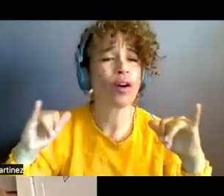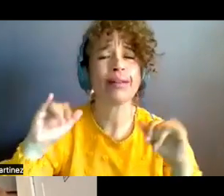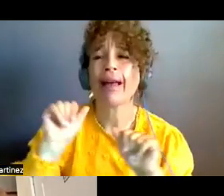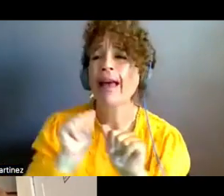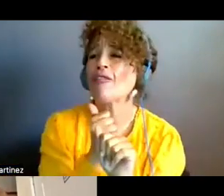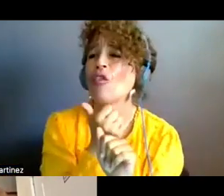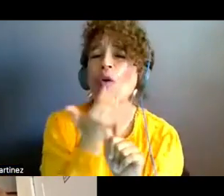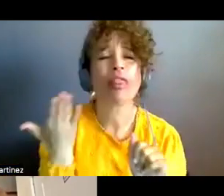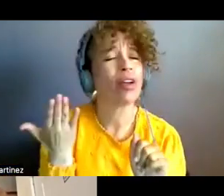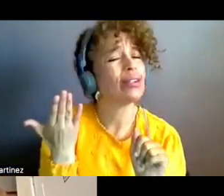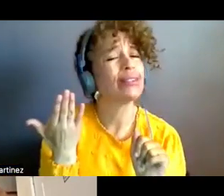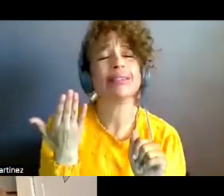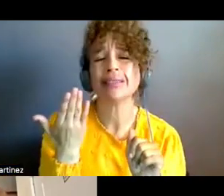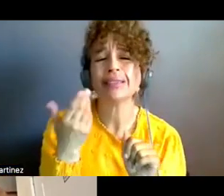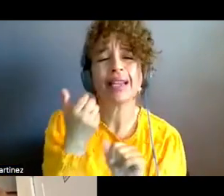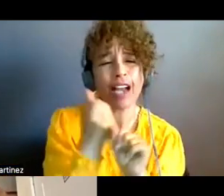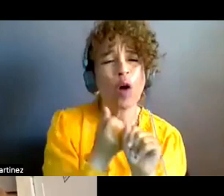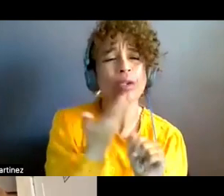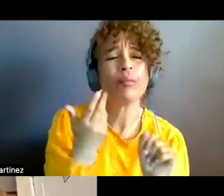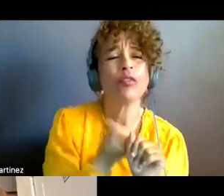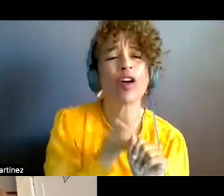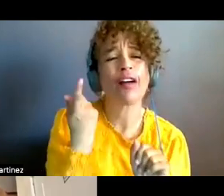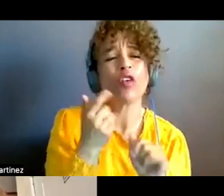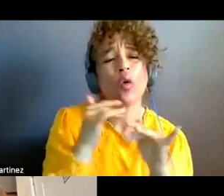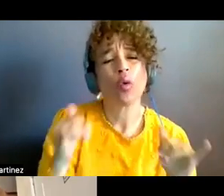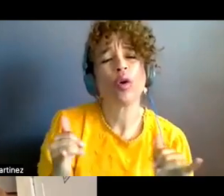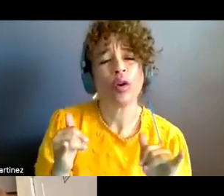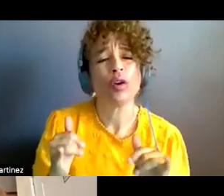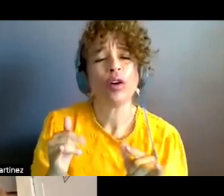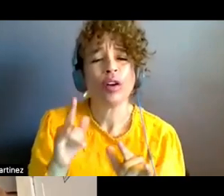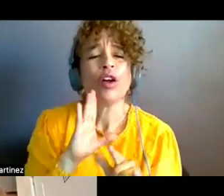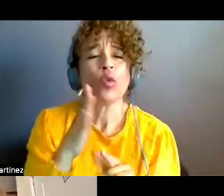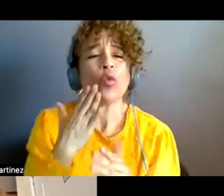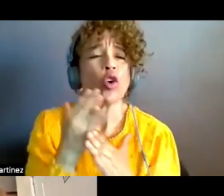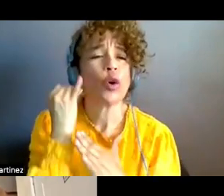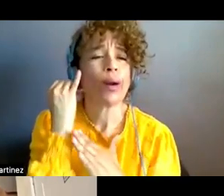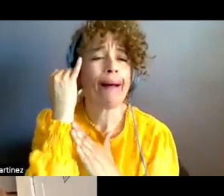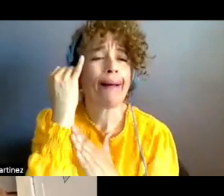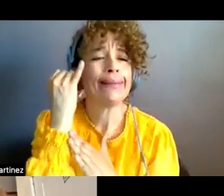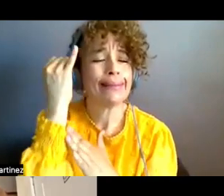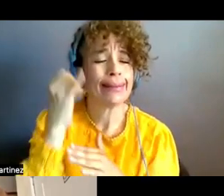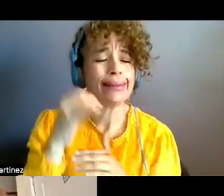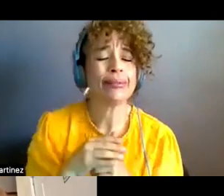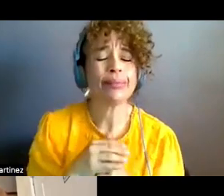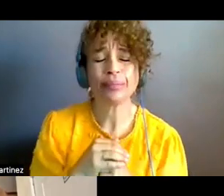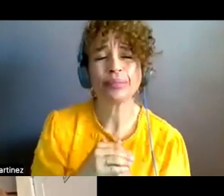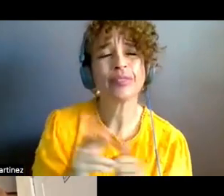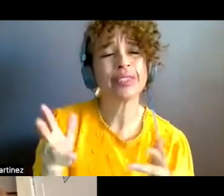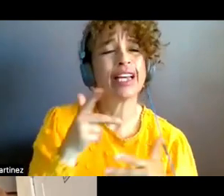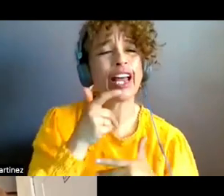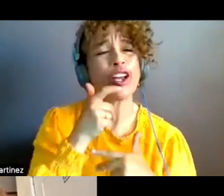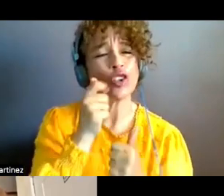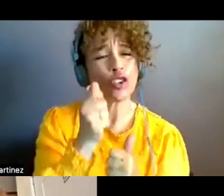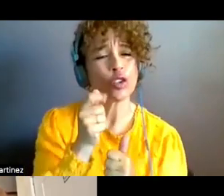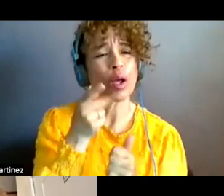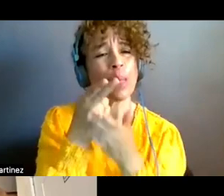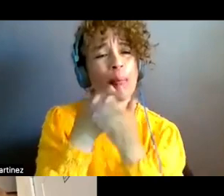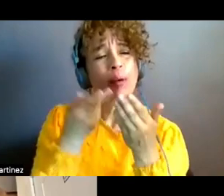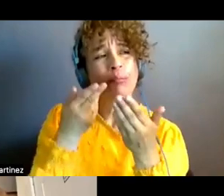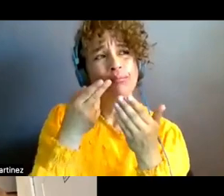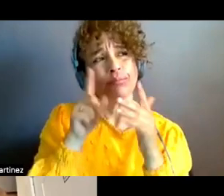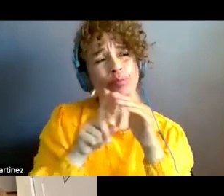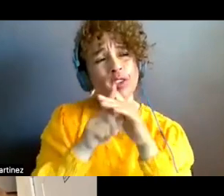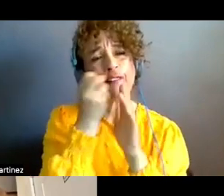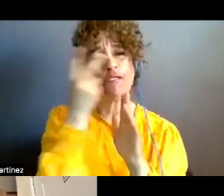You know, there's always something for everybody. Right. Yeah. That was the idea. Basically. Yeah. It's interesting. You've both brought up a